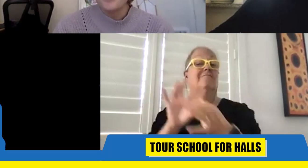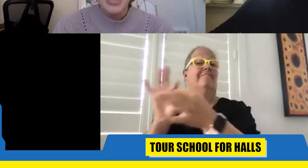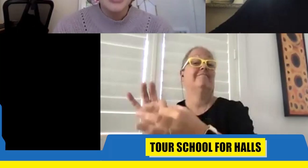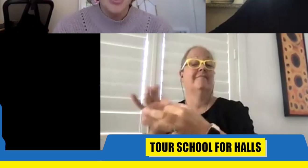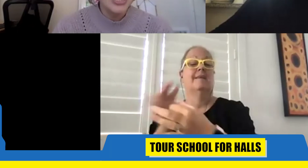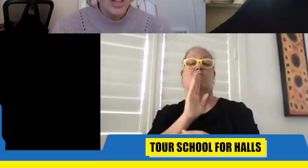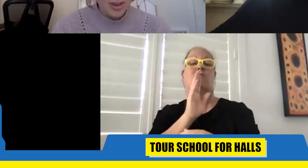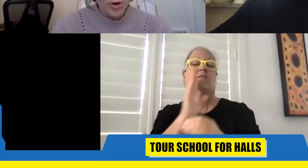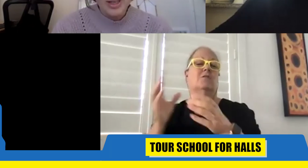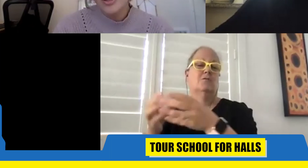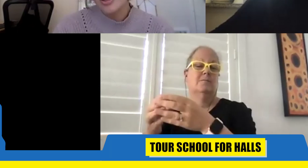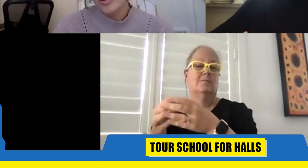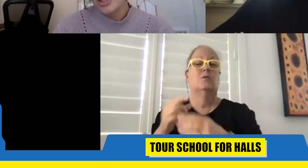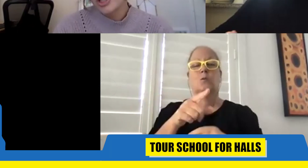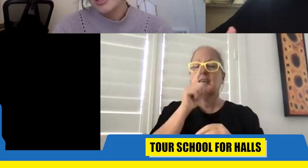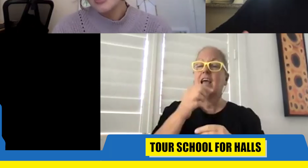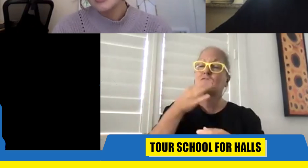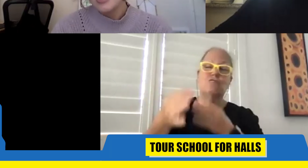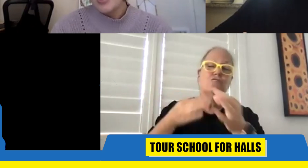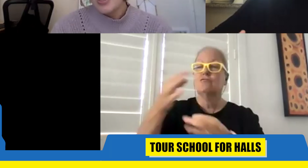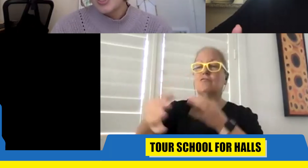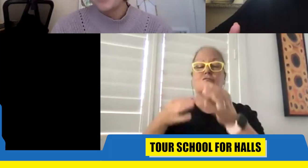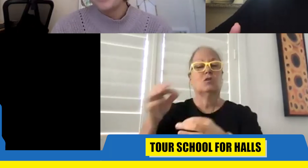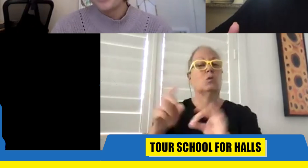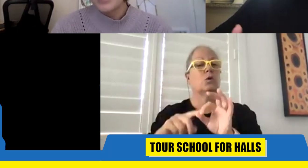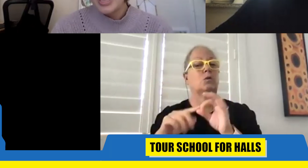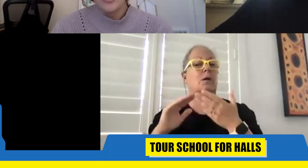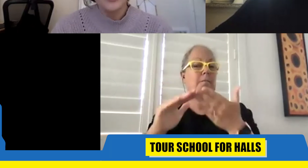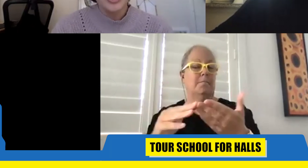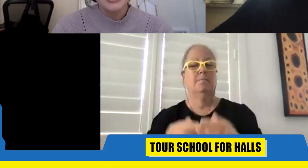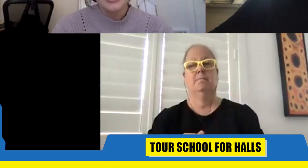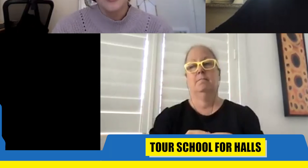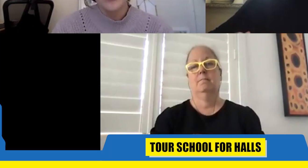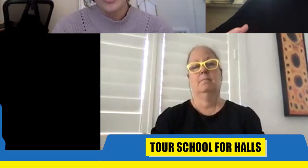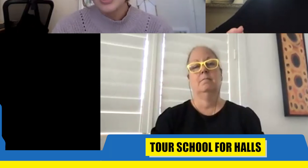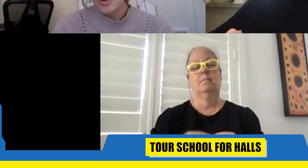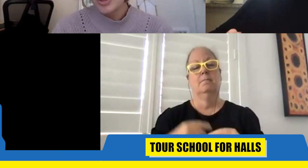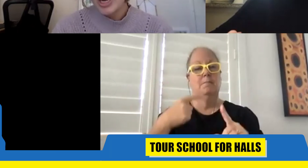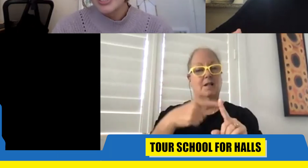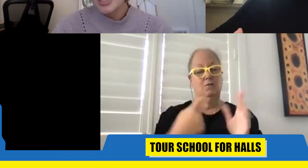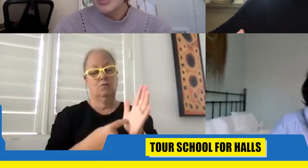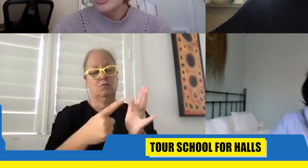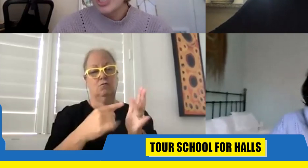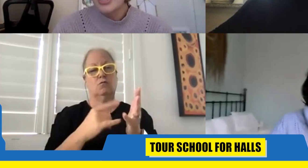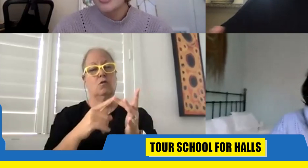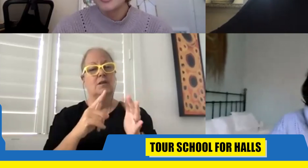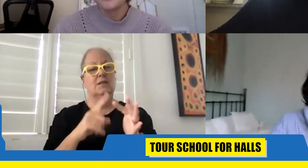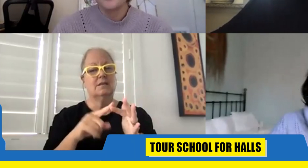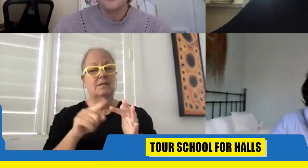and ask each other more of these sorts of questions. And also I can see that Rosie popped her hand up in the